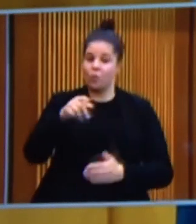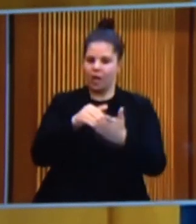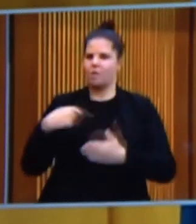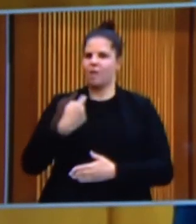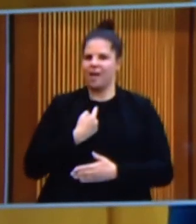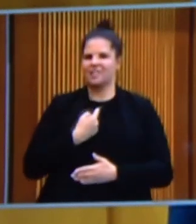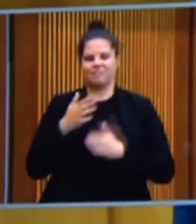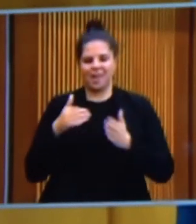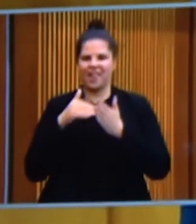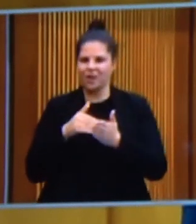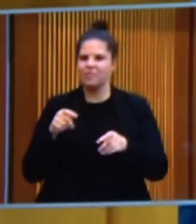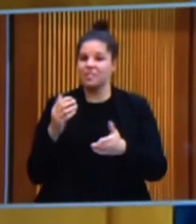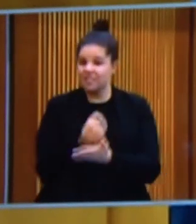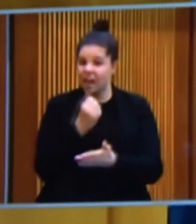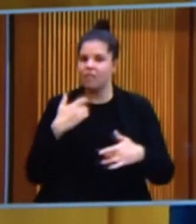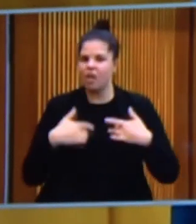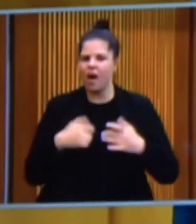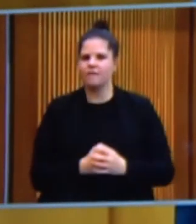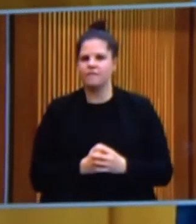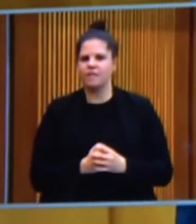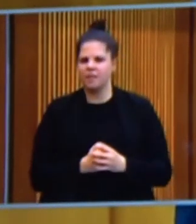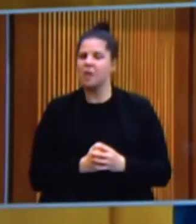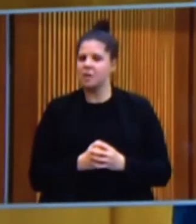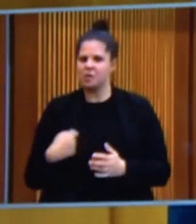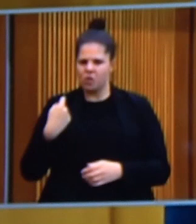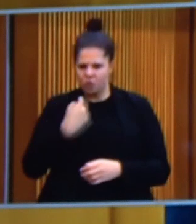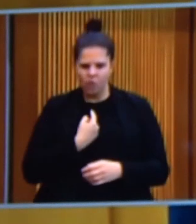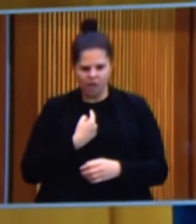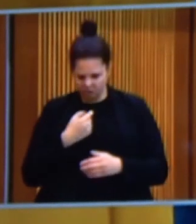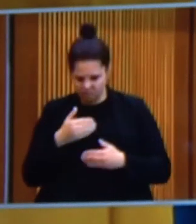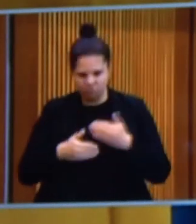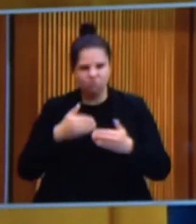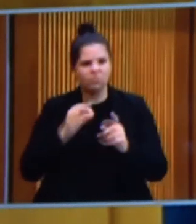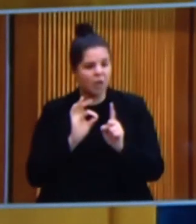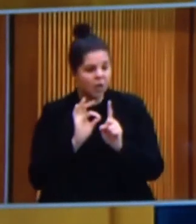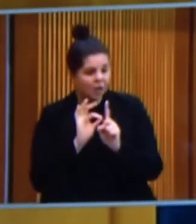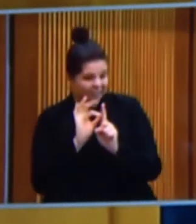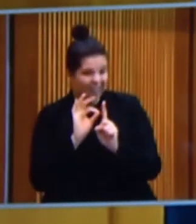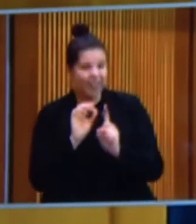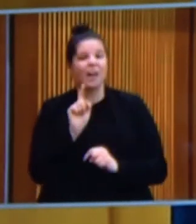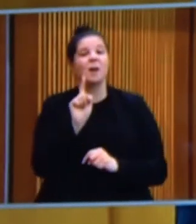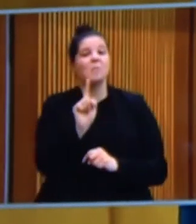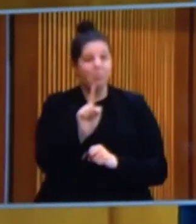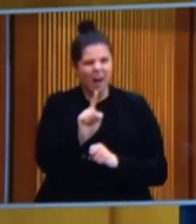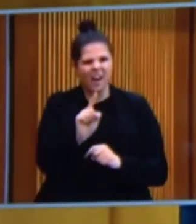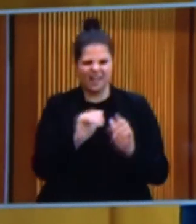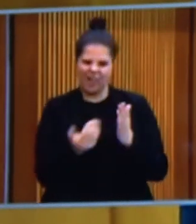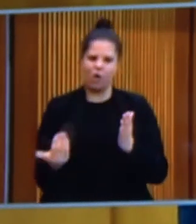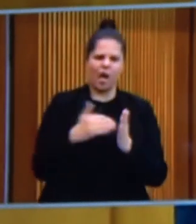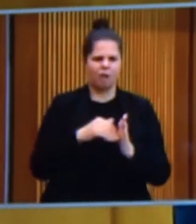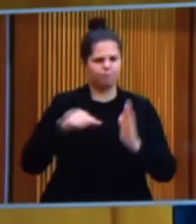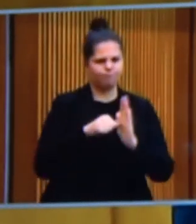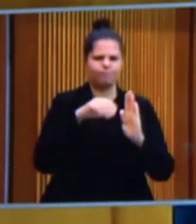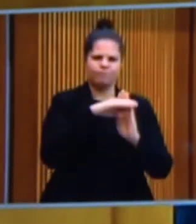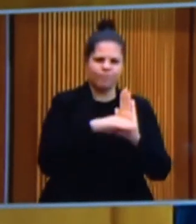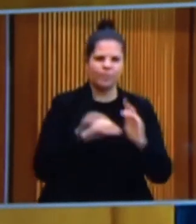This progress is early, it's significant, but now with these additional rules